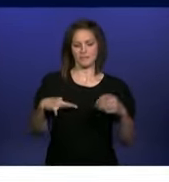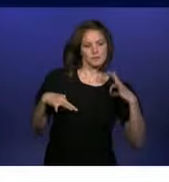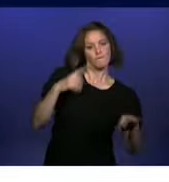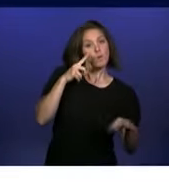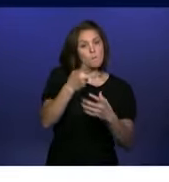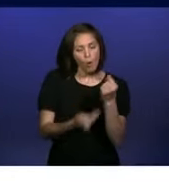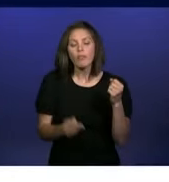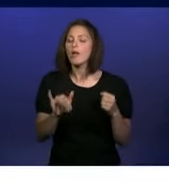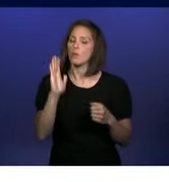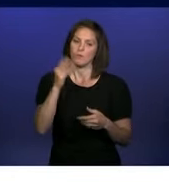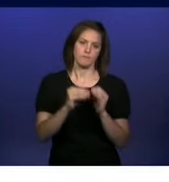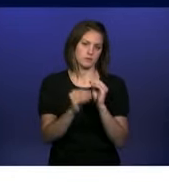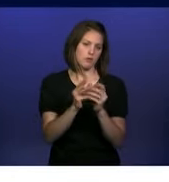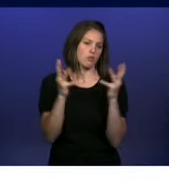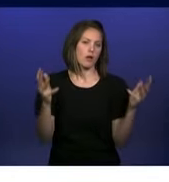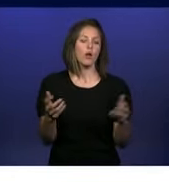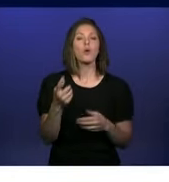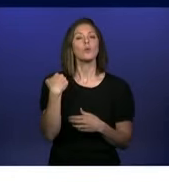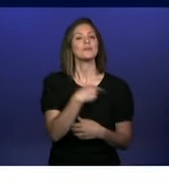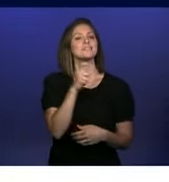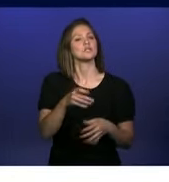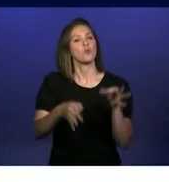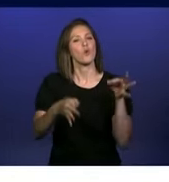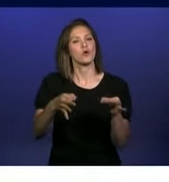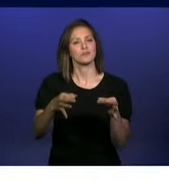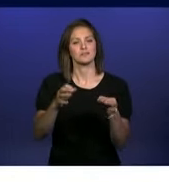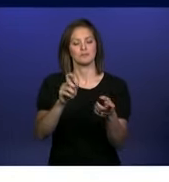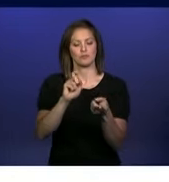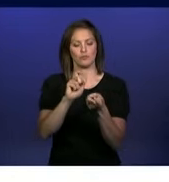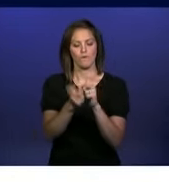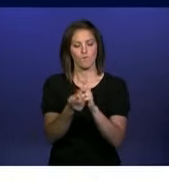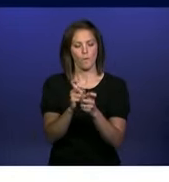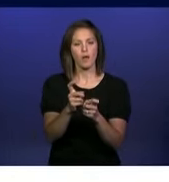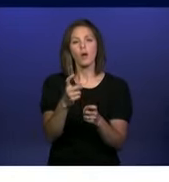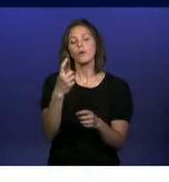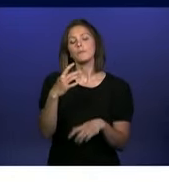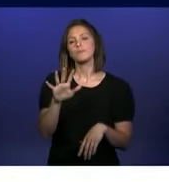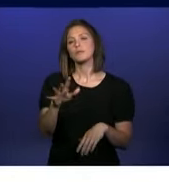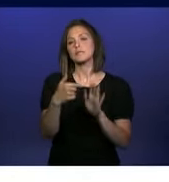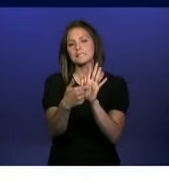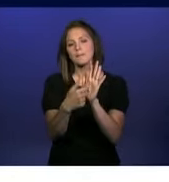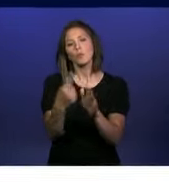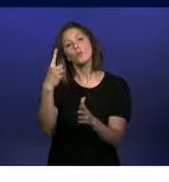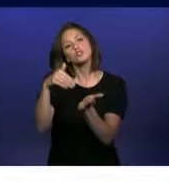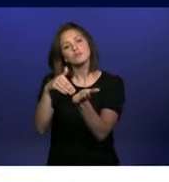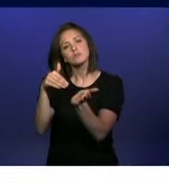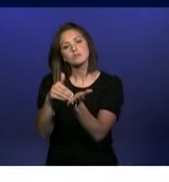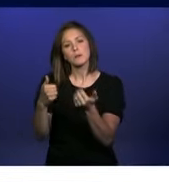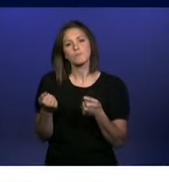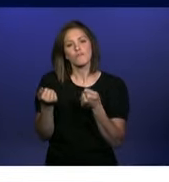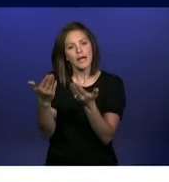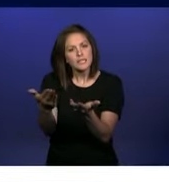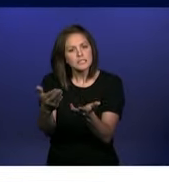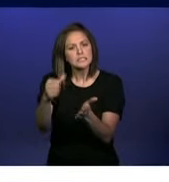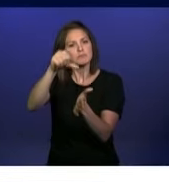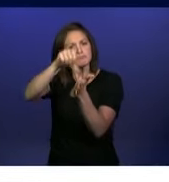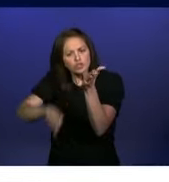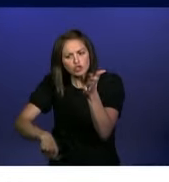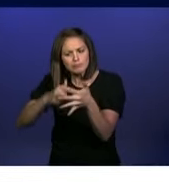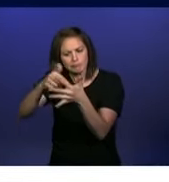mean, so many doctors I've talked to are actually prescribing procedures and tests that aren't really necessary, but